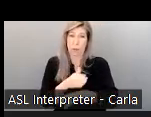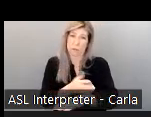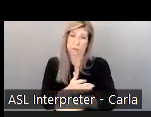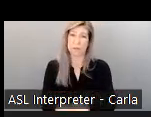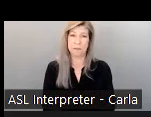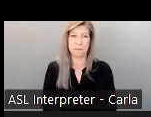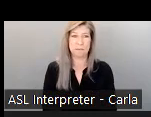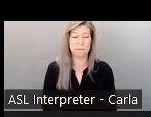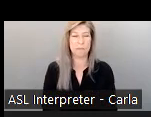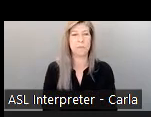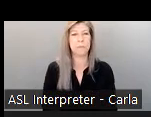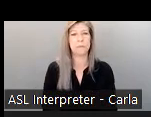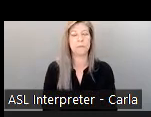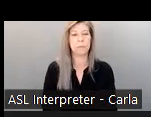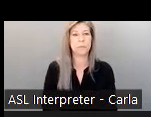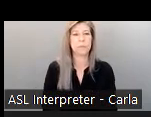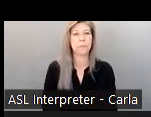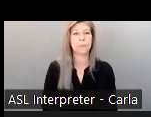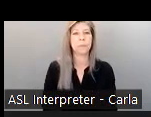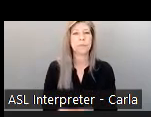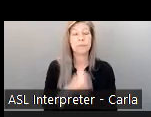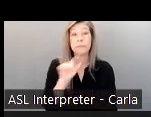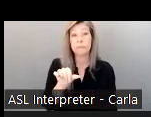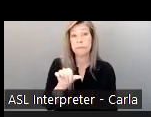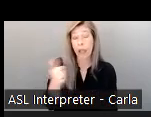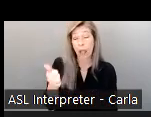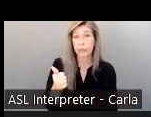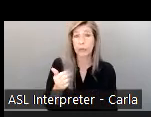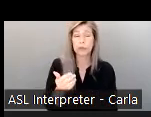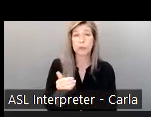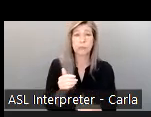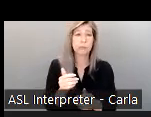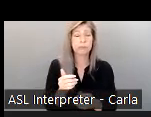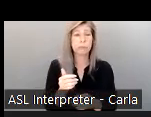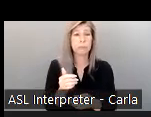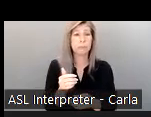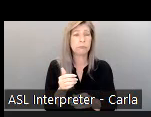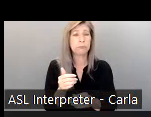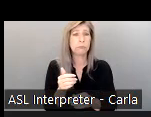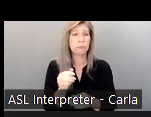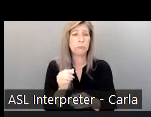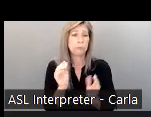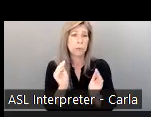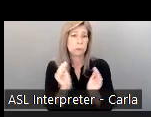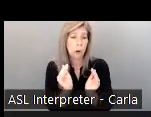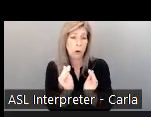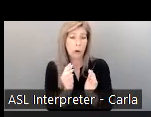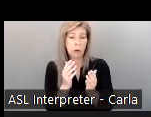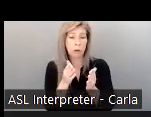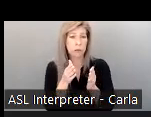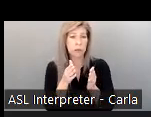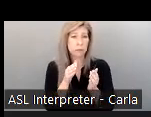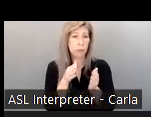So the other kind of micro element, thinking about self-care, is how do